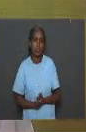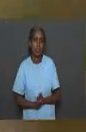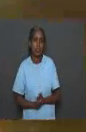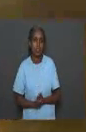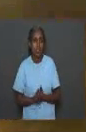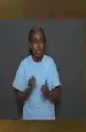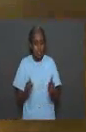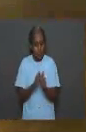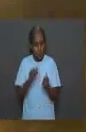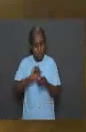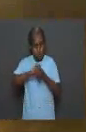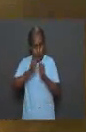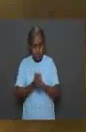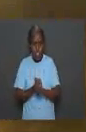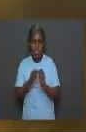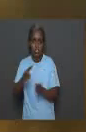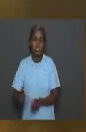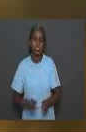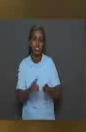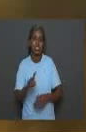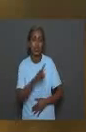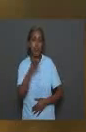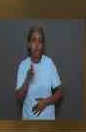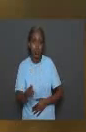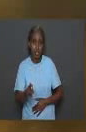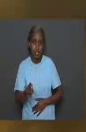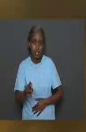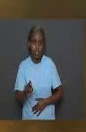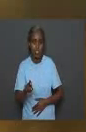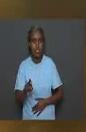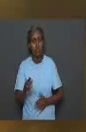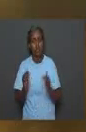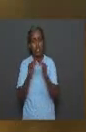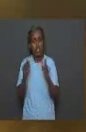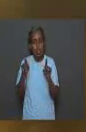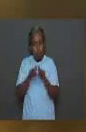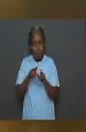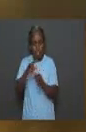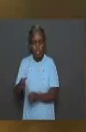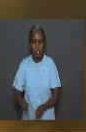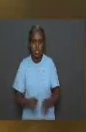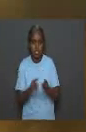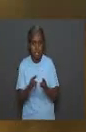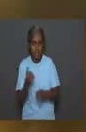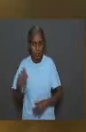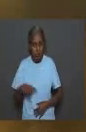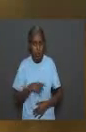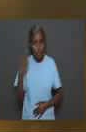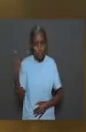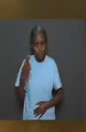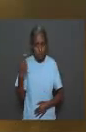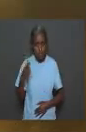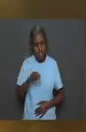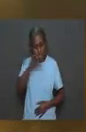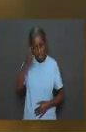equations. In order to change a system of equations into an equivalent system, we